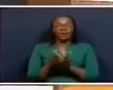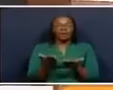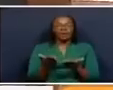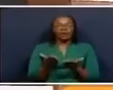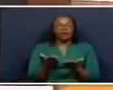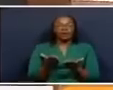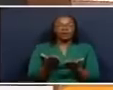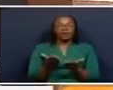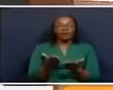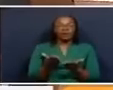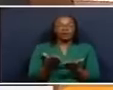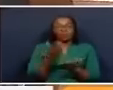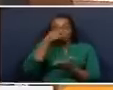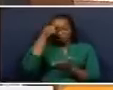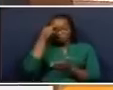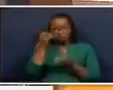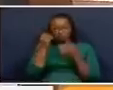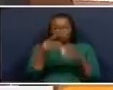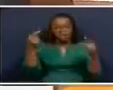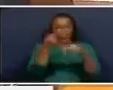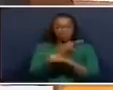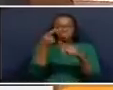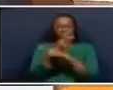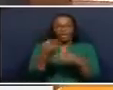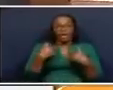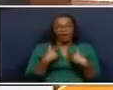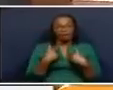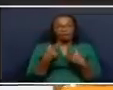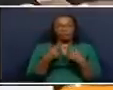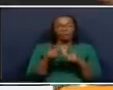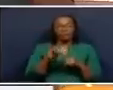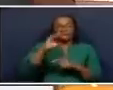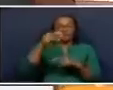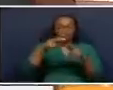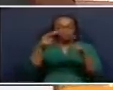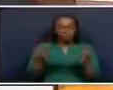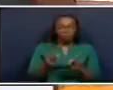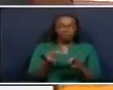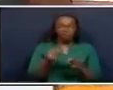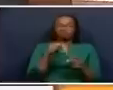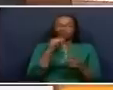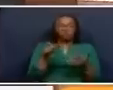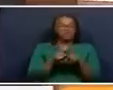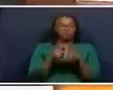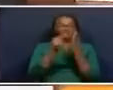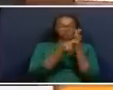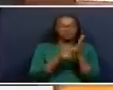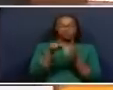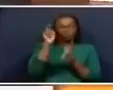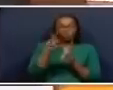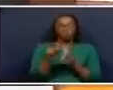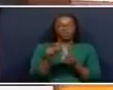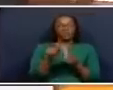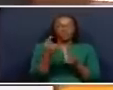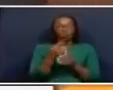things are contradictions. The advantage of town hall debates is that they are not like manifestos. You have to be able to justify what you are